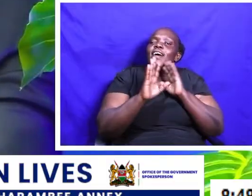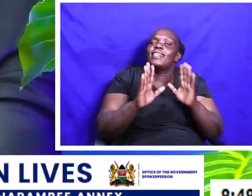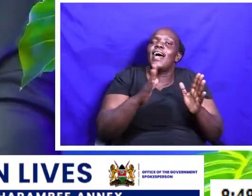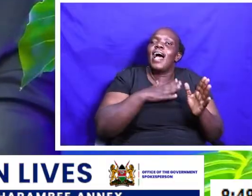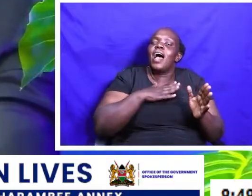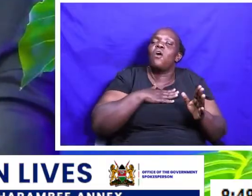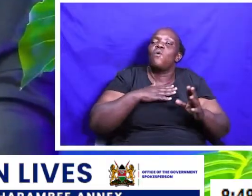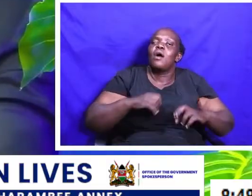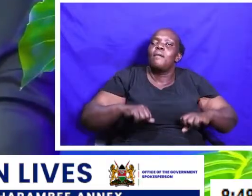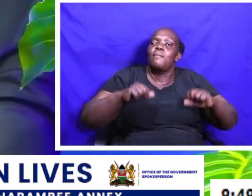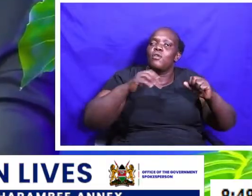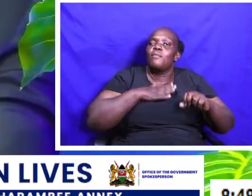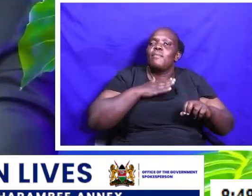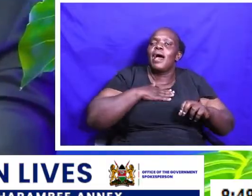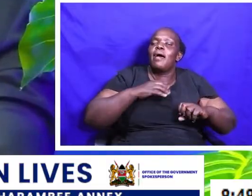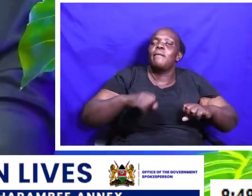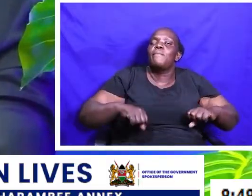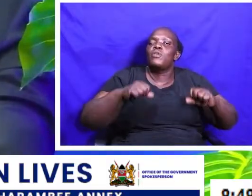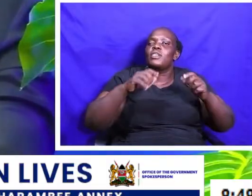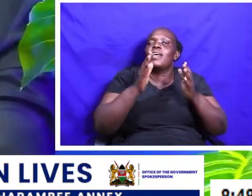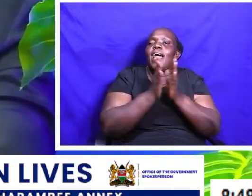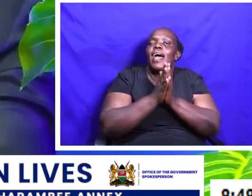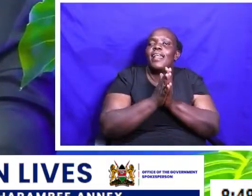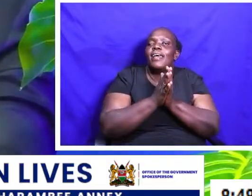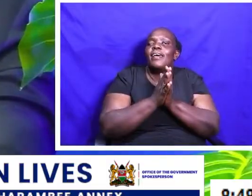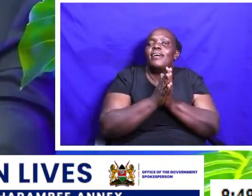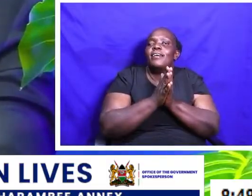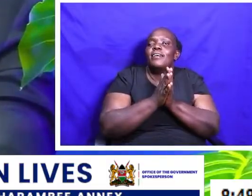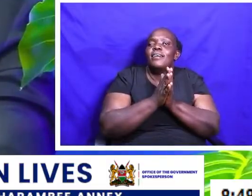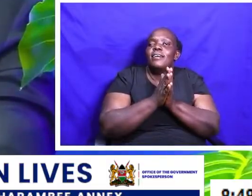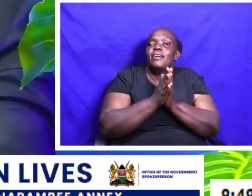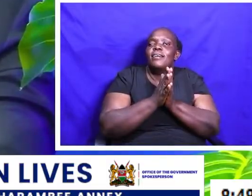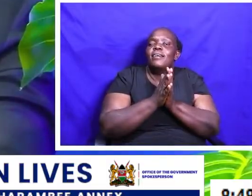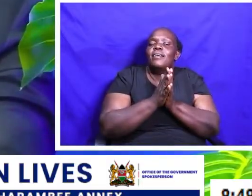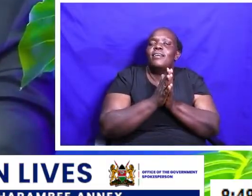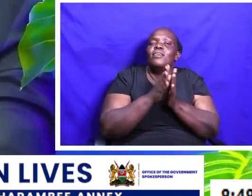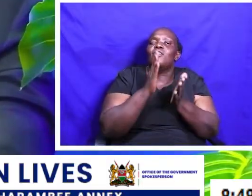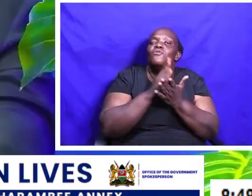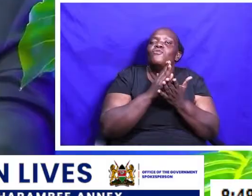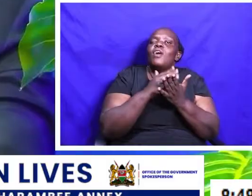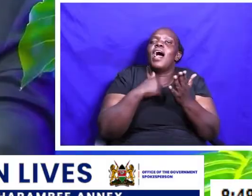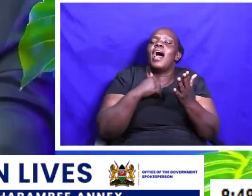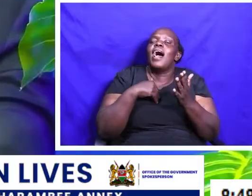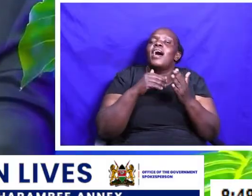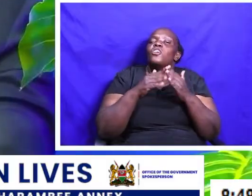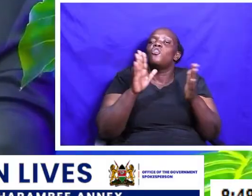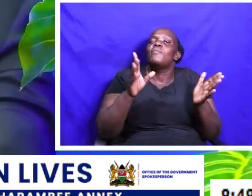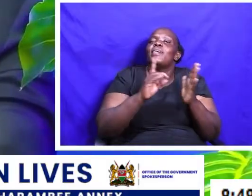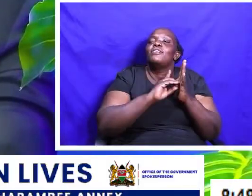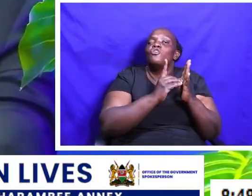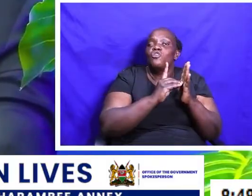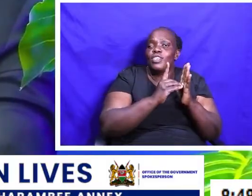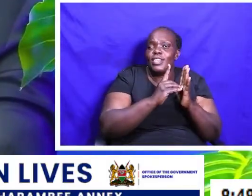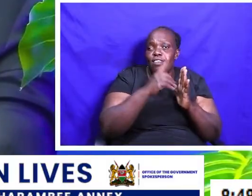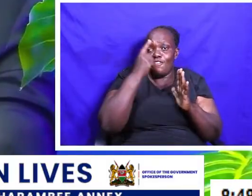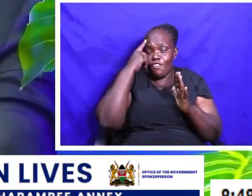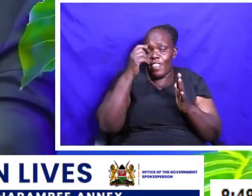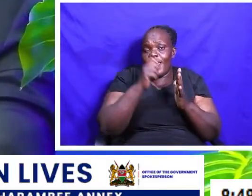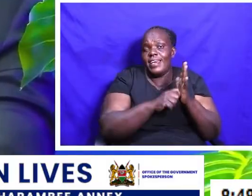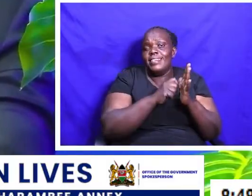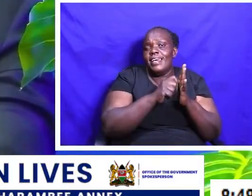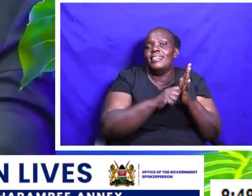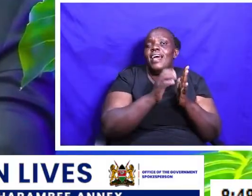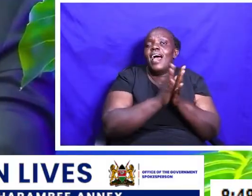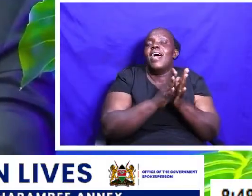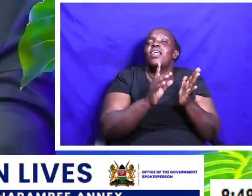advisor, our boss, my boss, and he has opened up doors for